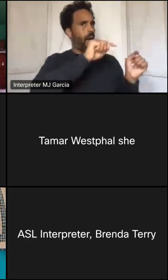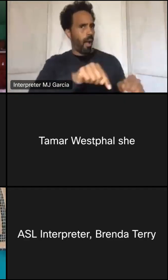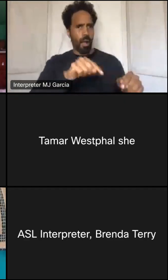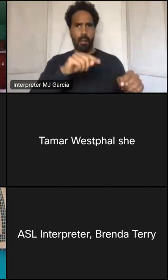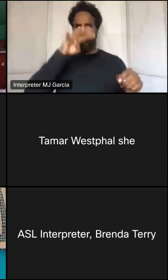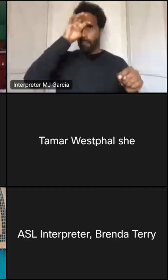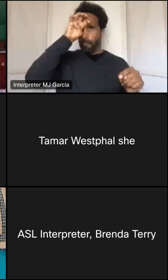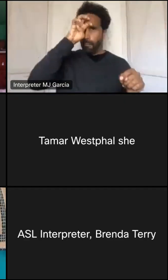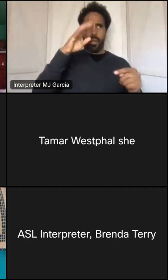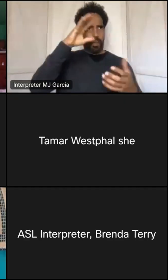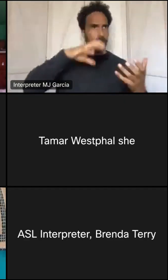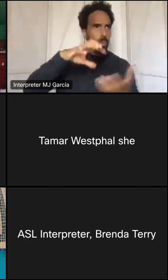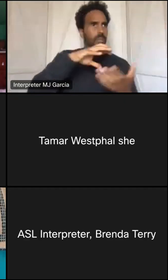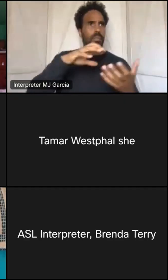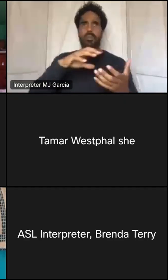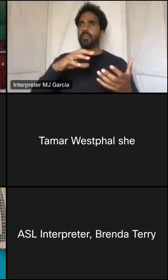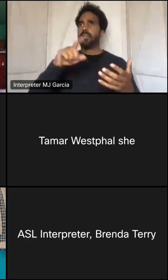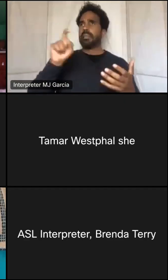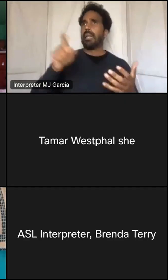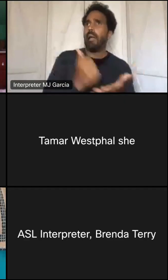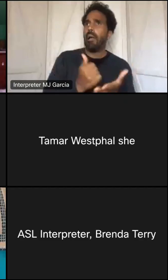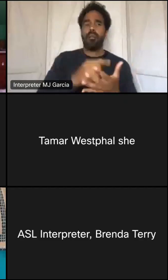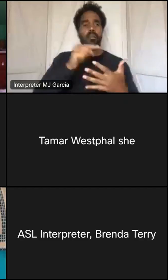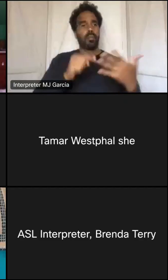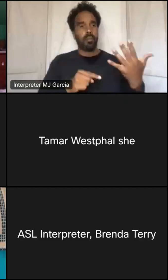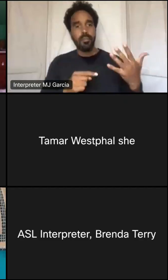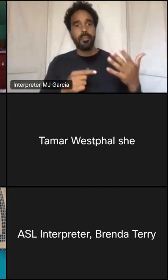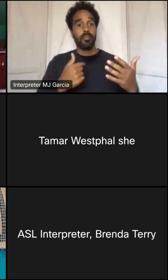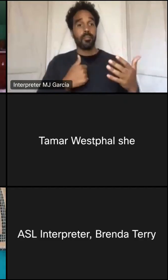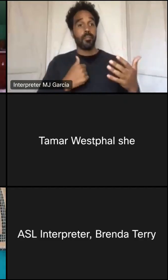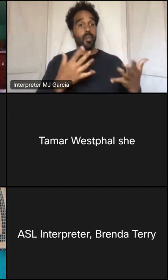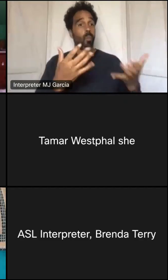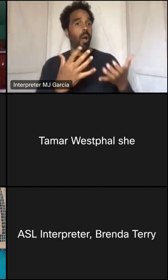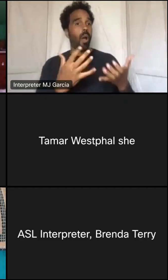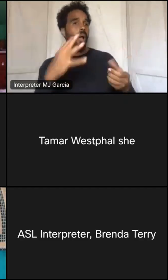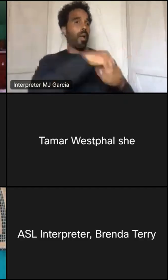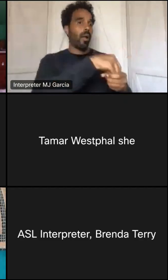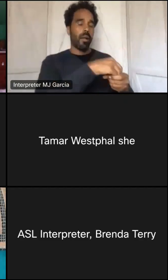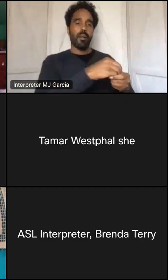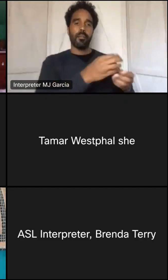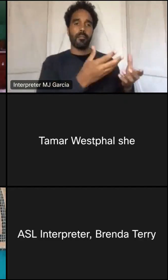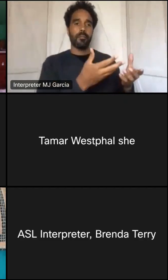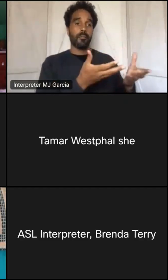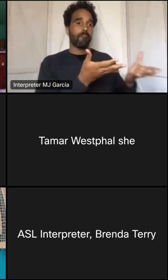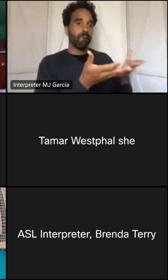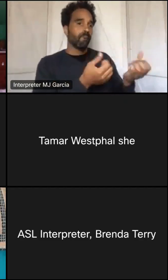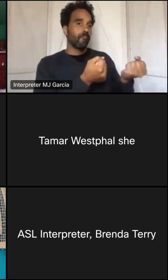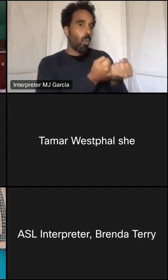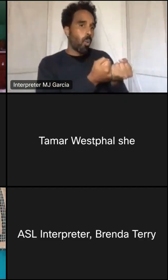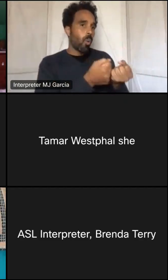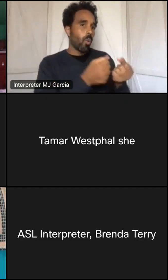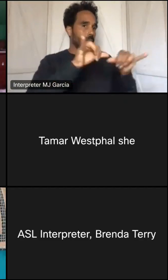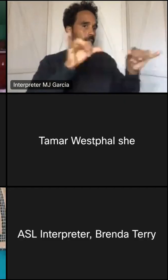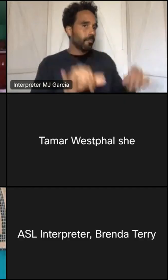questions and in crisis. And I want to be a part of like the support system that they